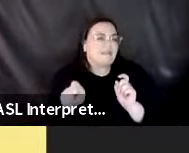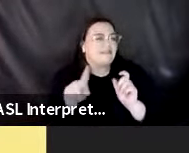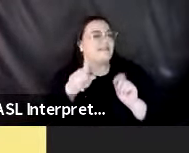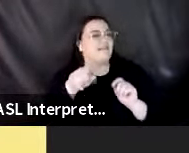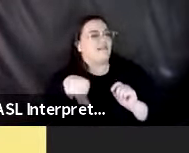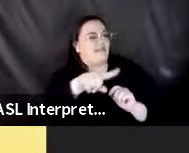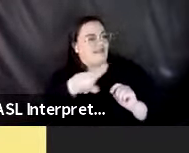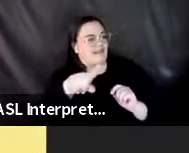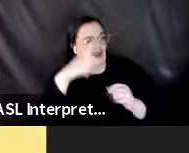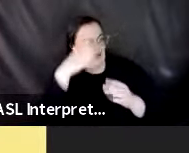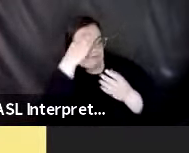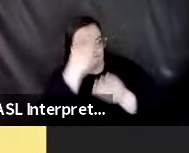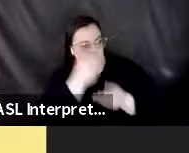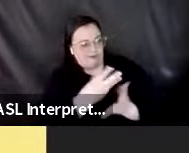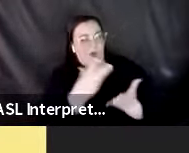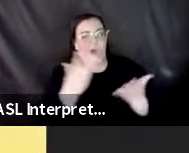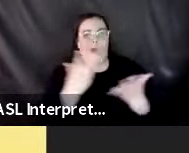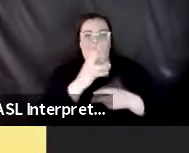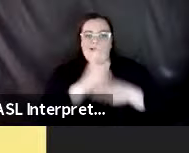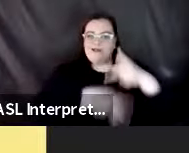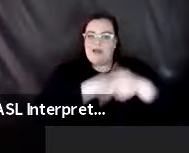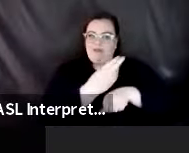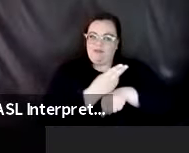use they are contemplating.